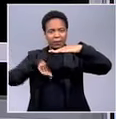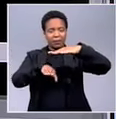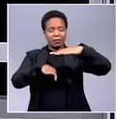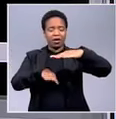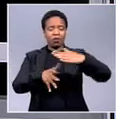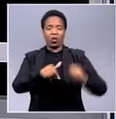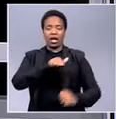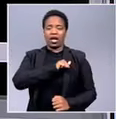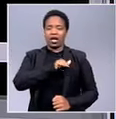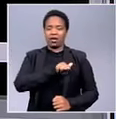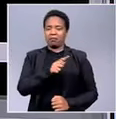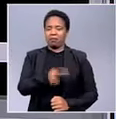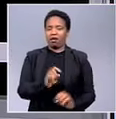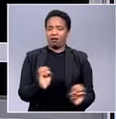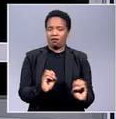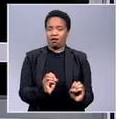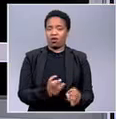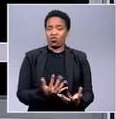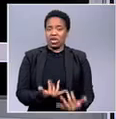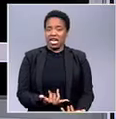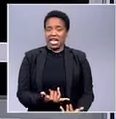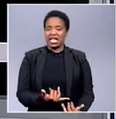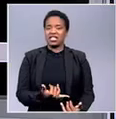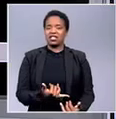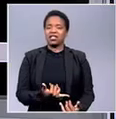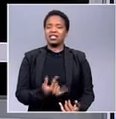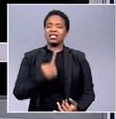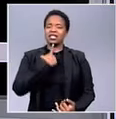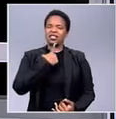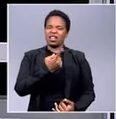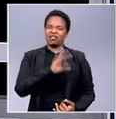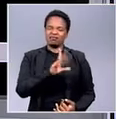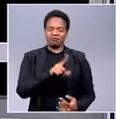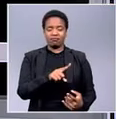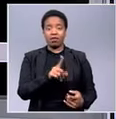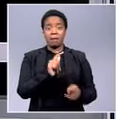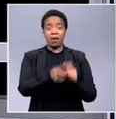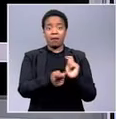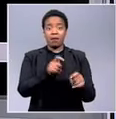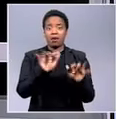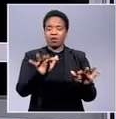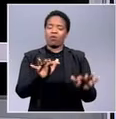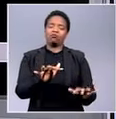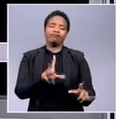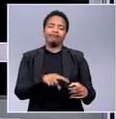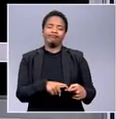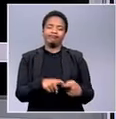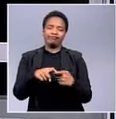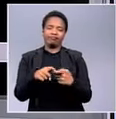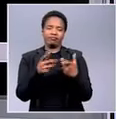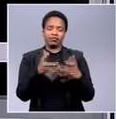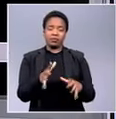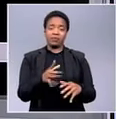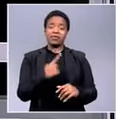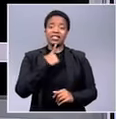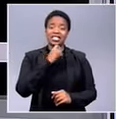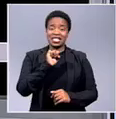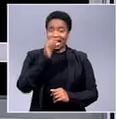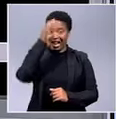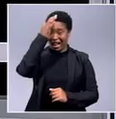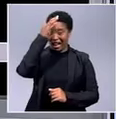now. Today, the National Roads Agency, SANRAL, suspended its debt collection with immediate effect. This, they say, so